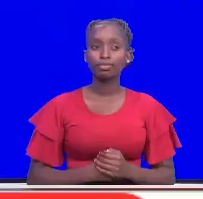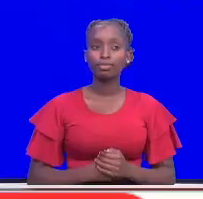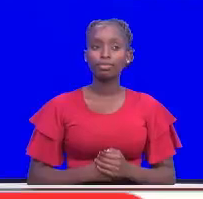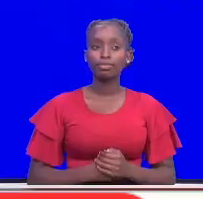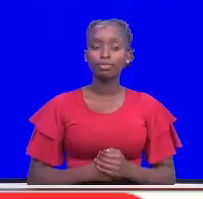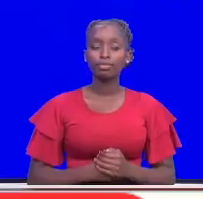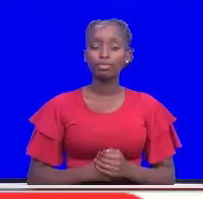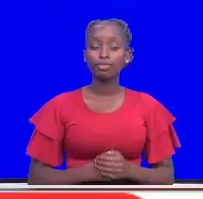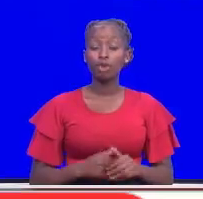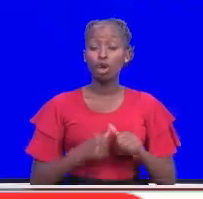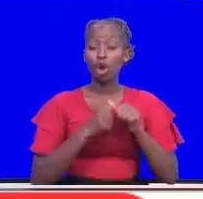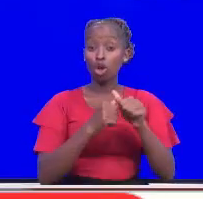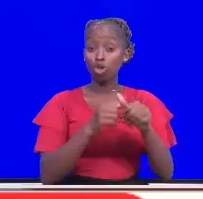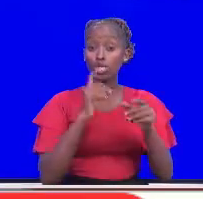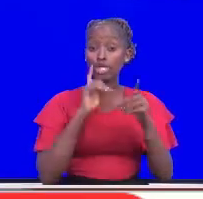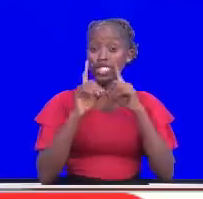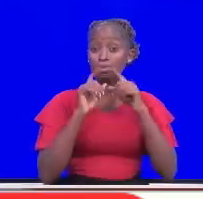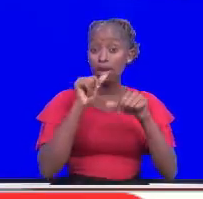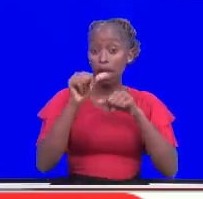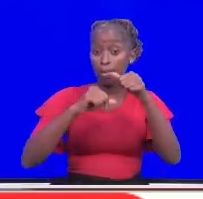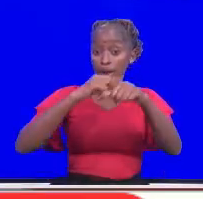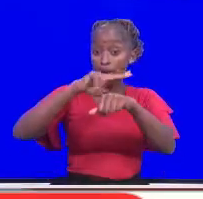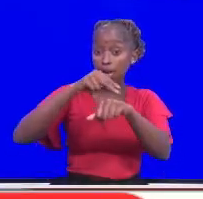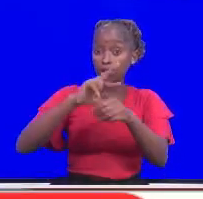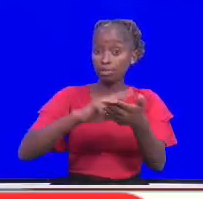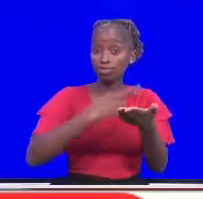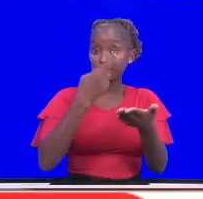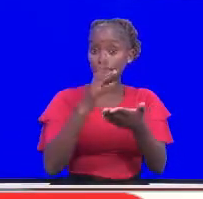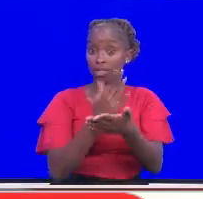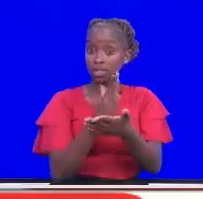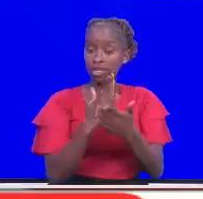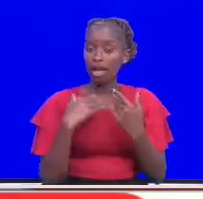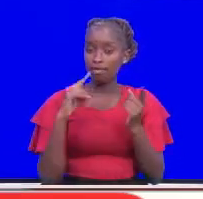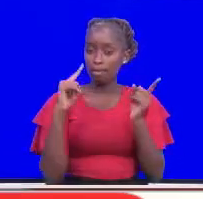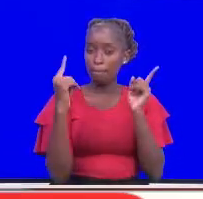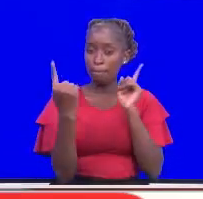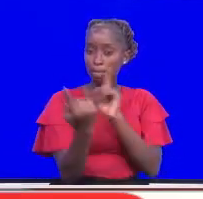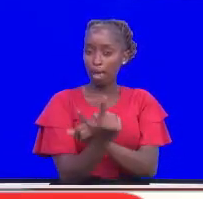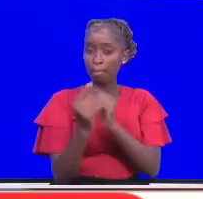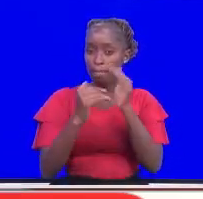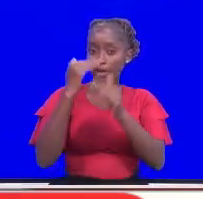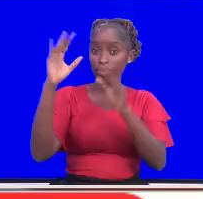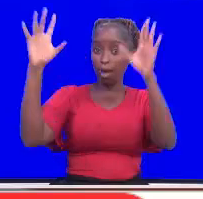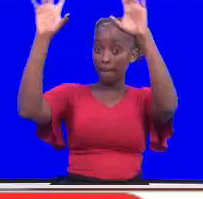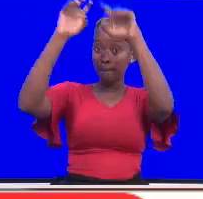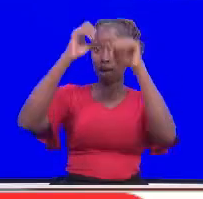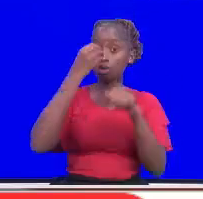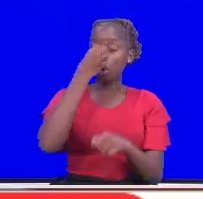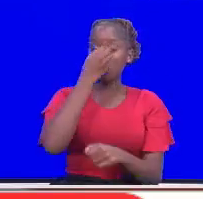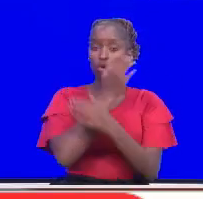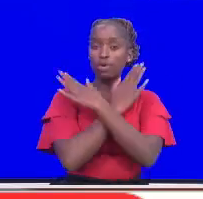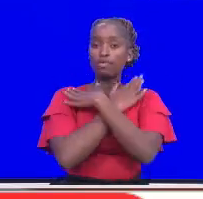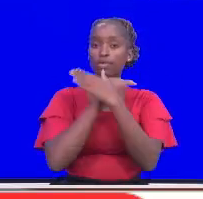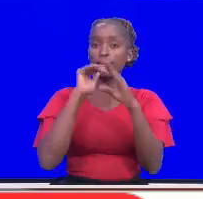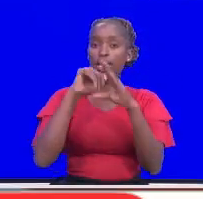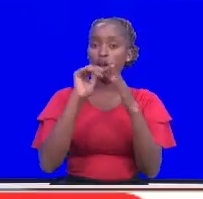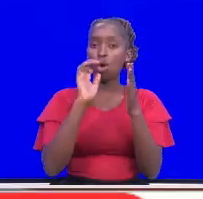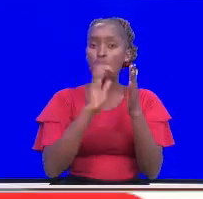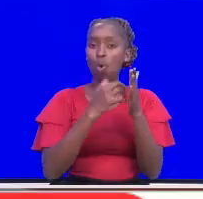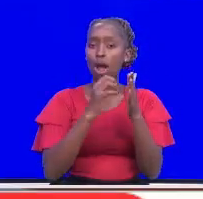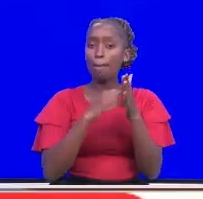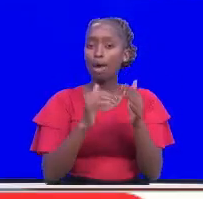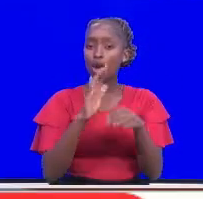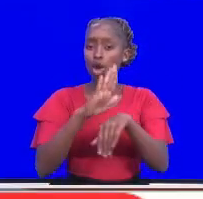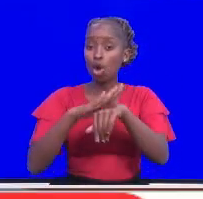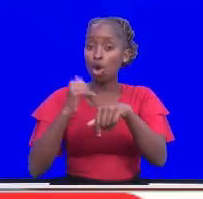Well, the ongoing debate on national resources sharing has taken a new twist after President Ruto's allies in Ukambani called for the